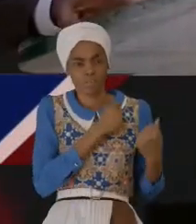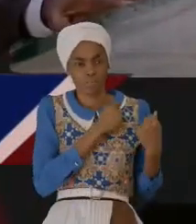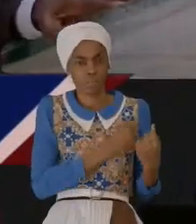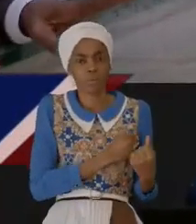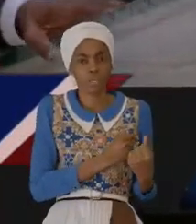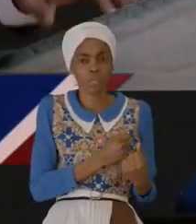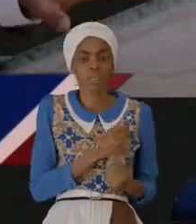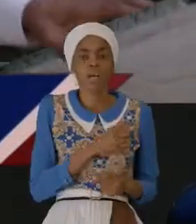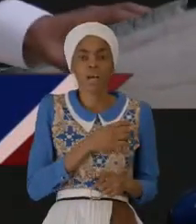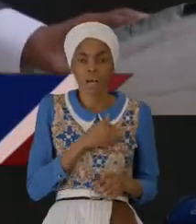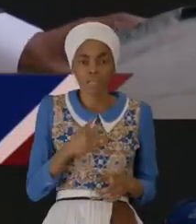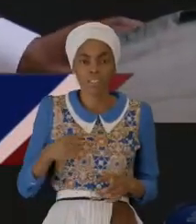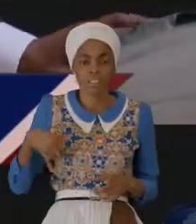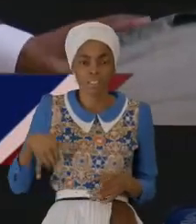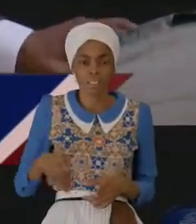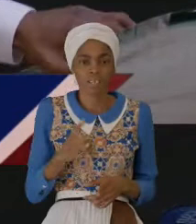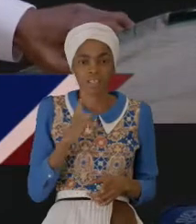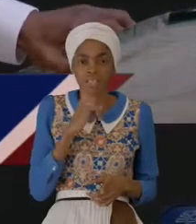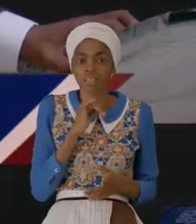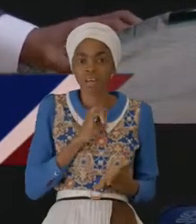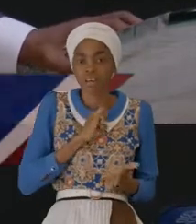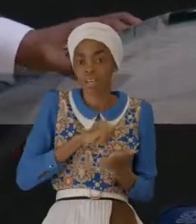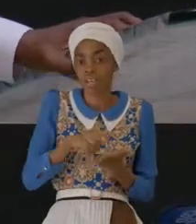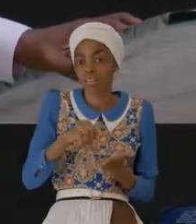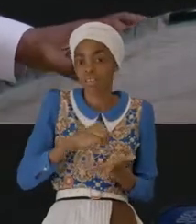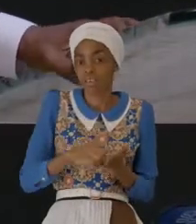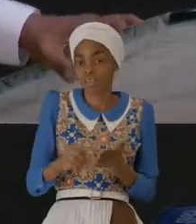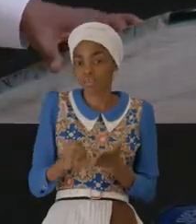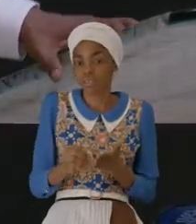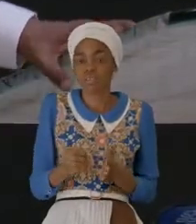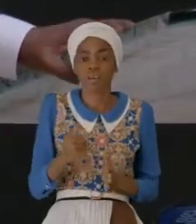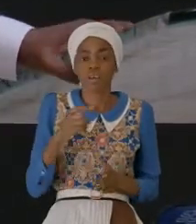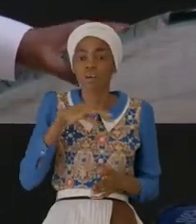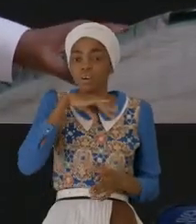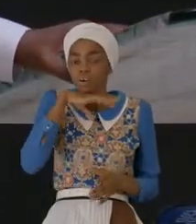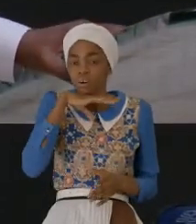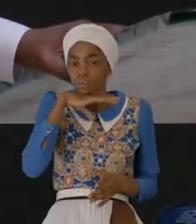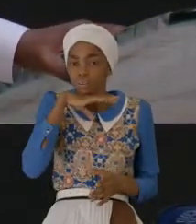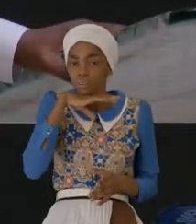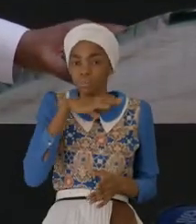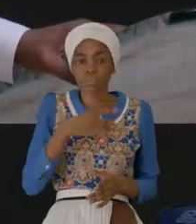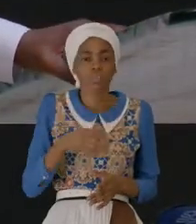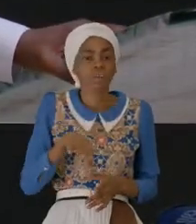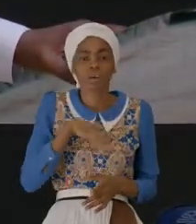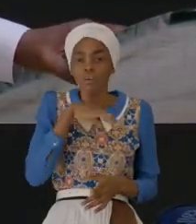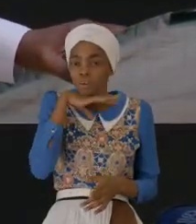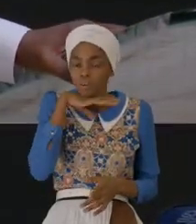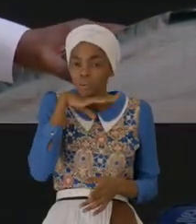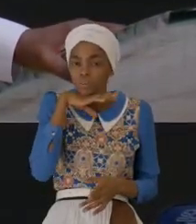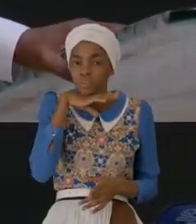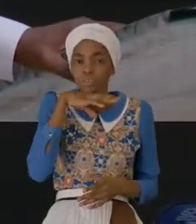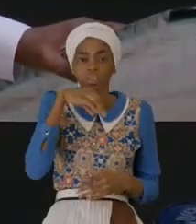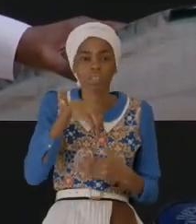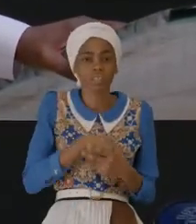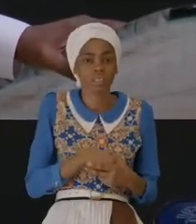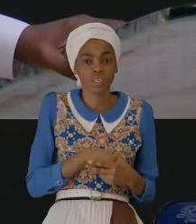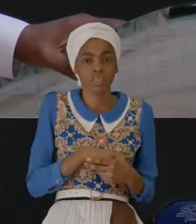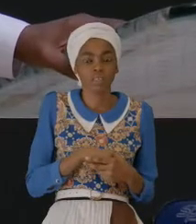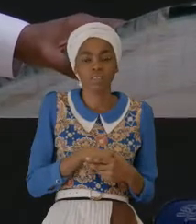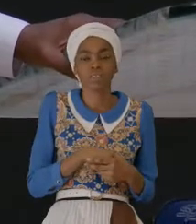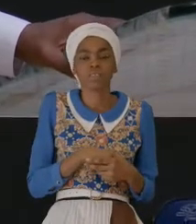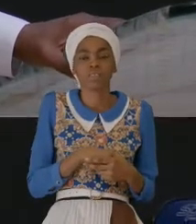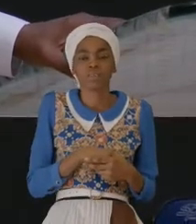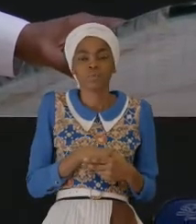the excuse corruption corruption in Doctrine corruption indeeds